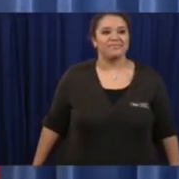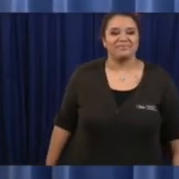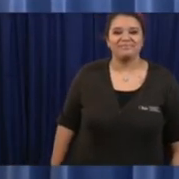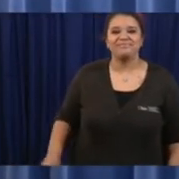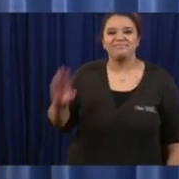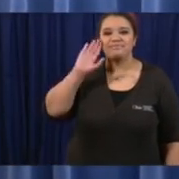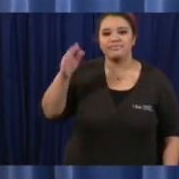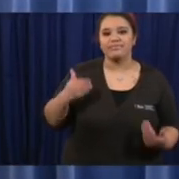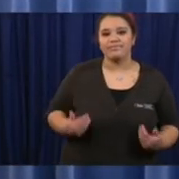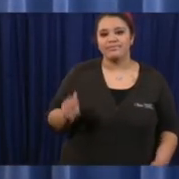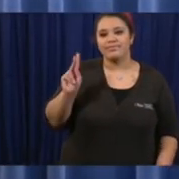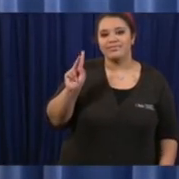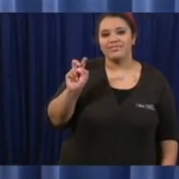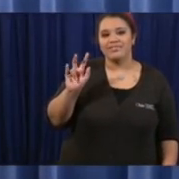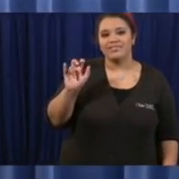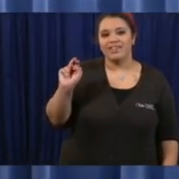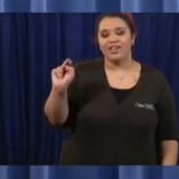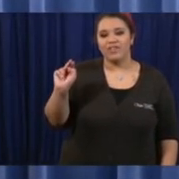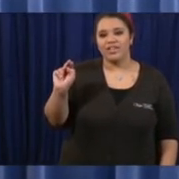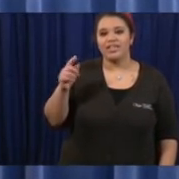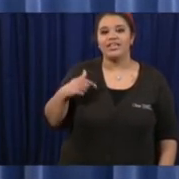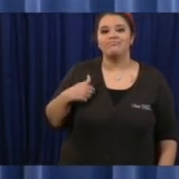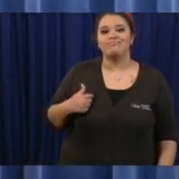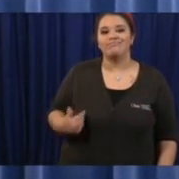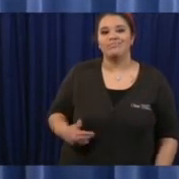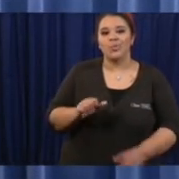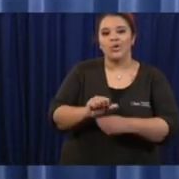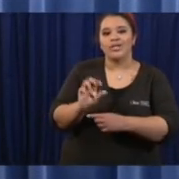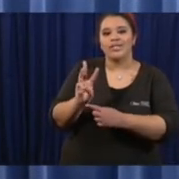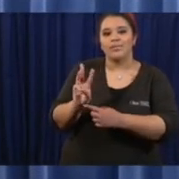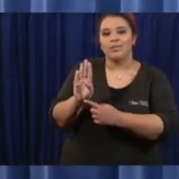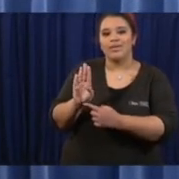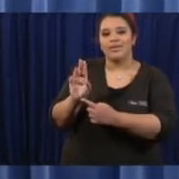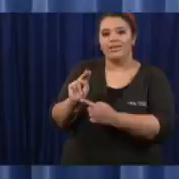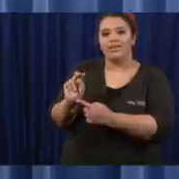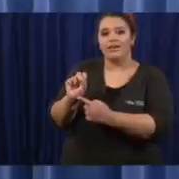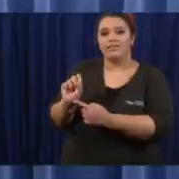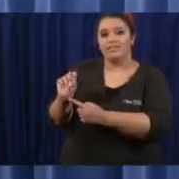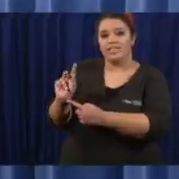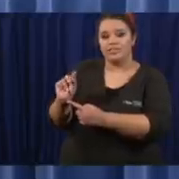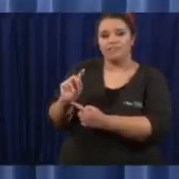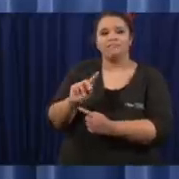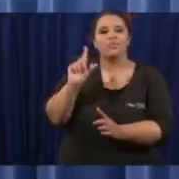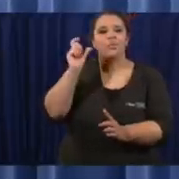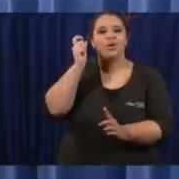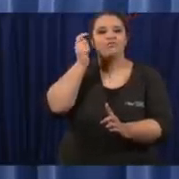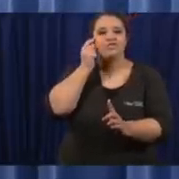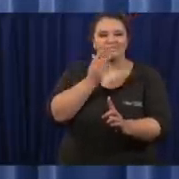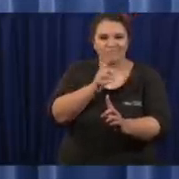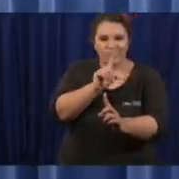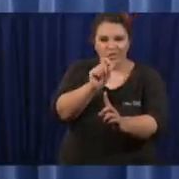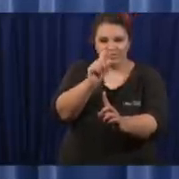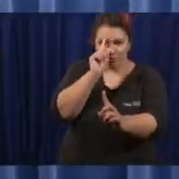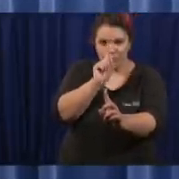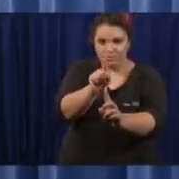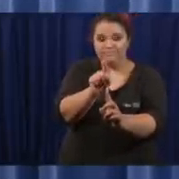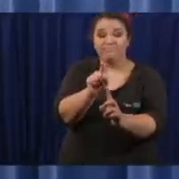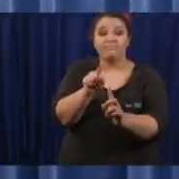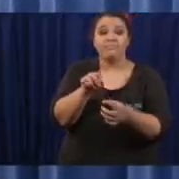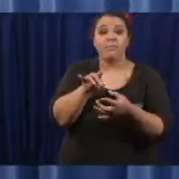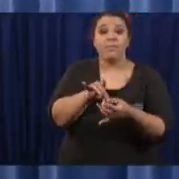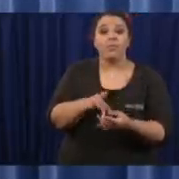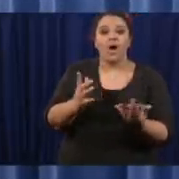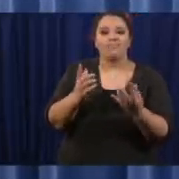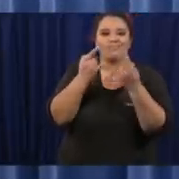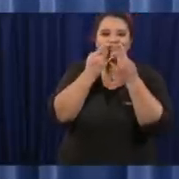Kevin Landers, WBNS 10 TV. My question is for the governor. My question regards masks.